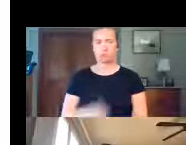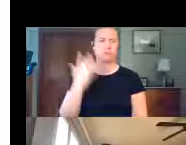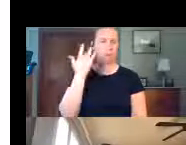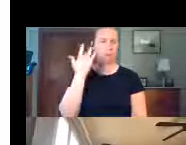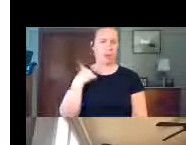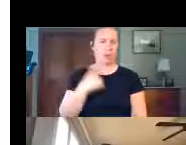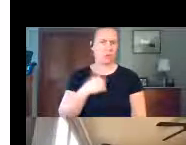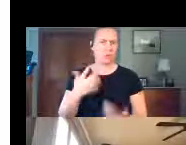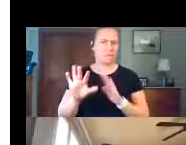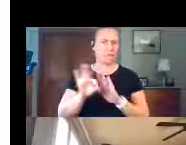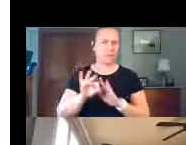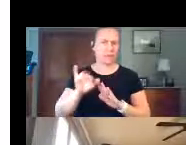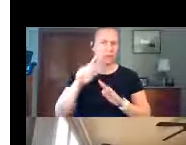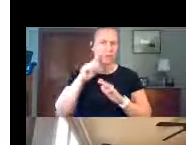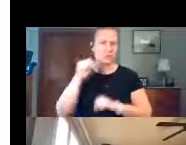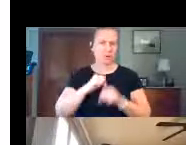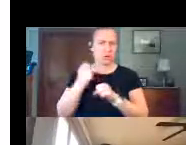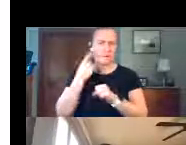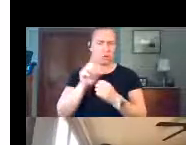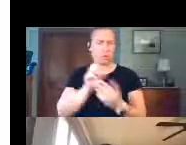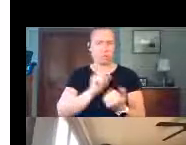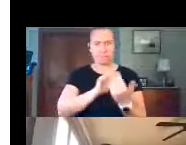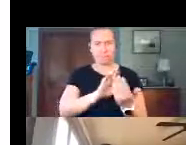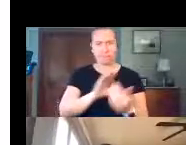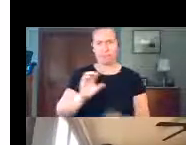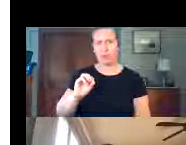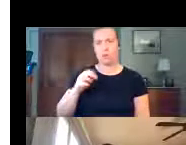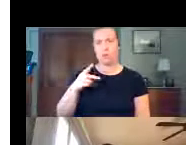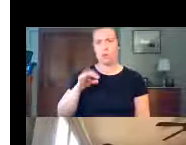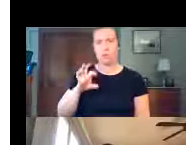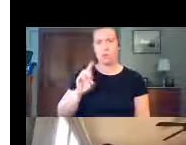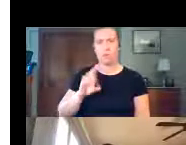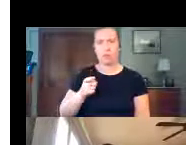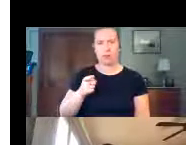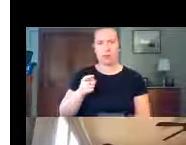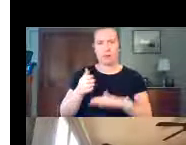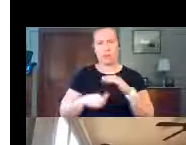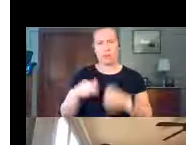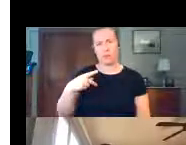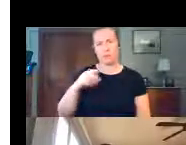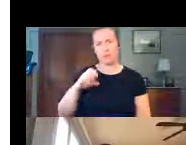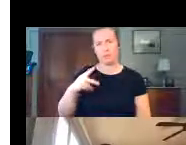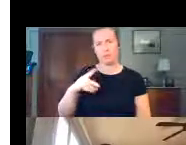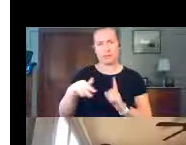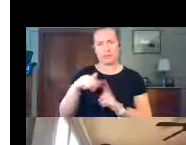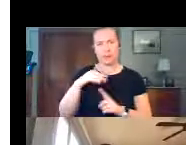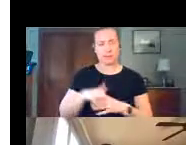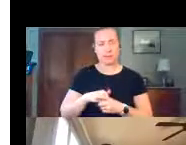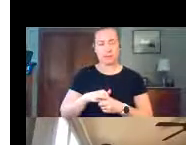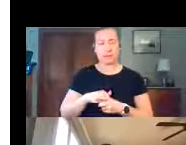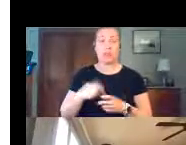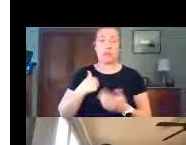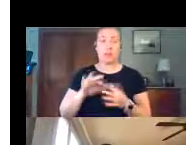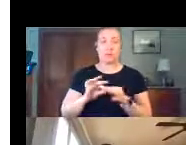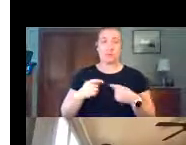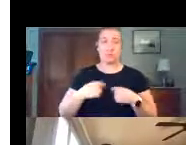we're using to address opioid prescribing in primary care? And so, as I've mentioned a few times, I'm a systems engineer, and I